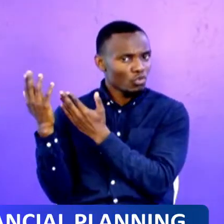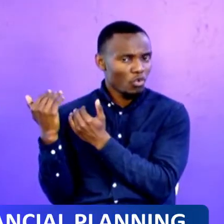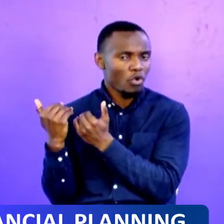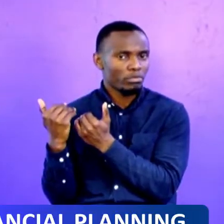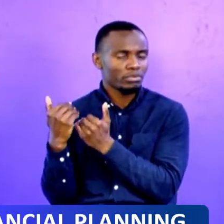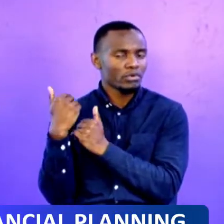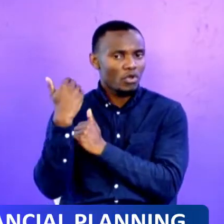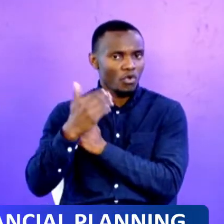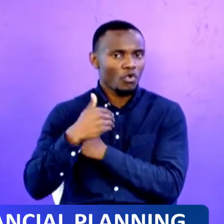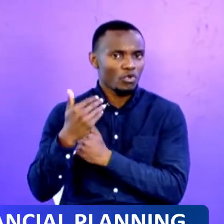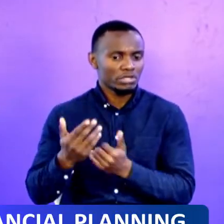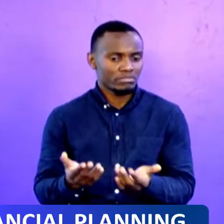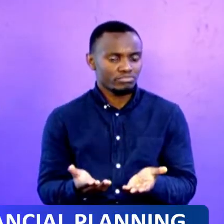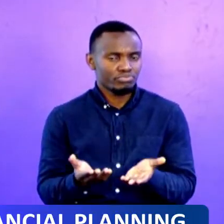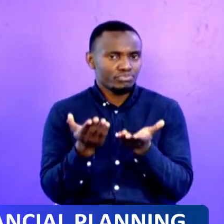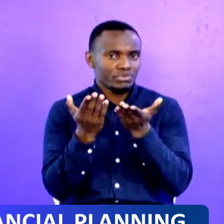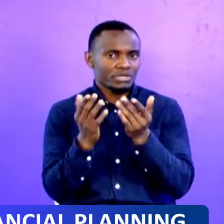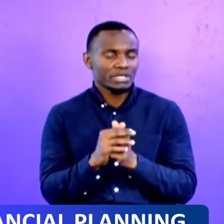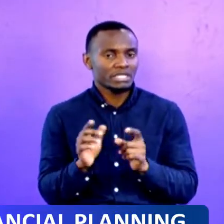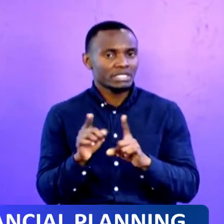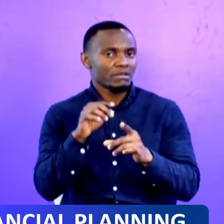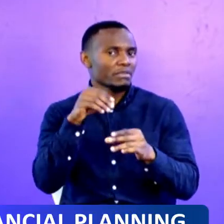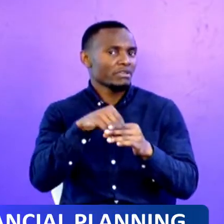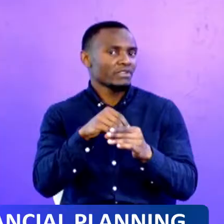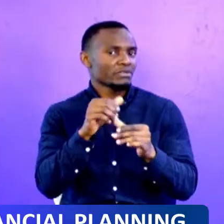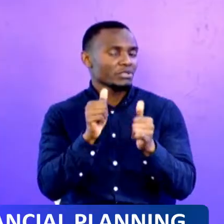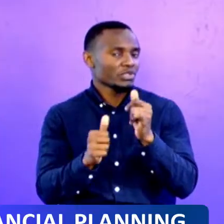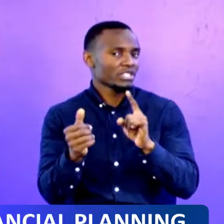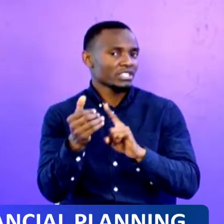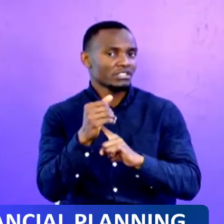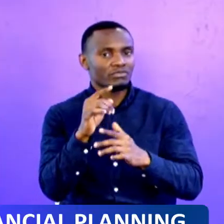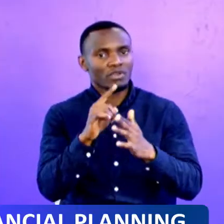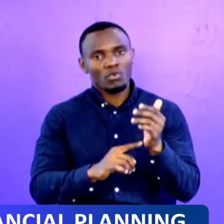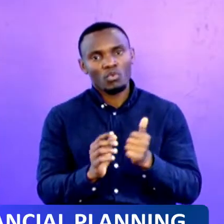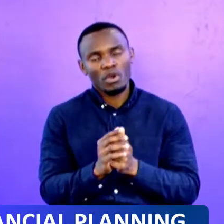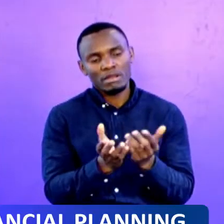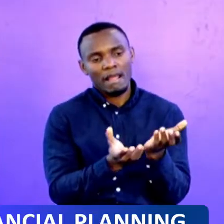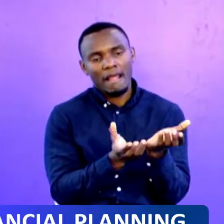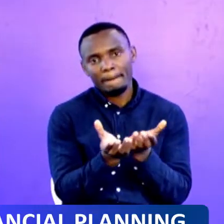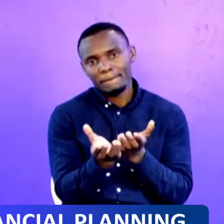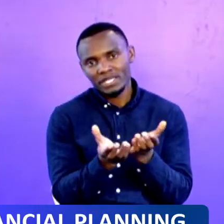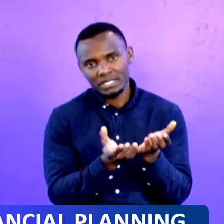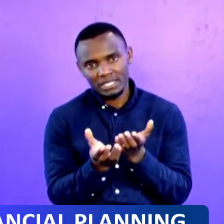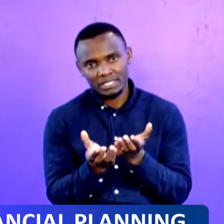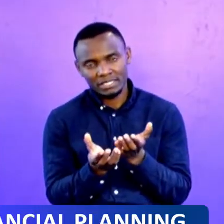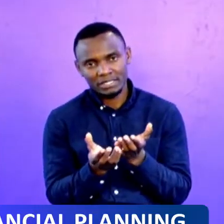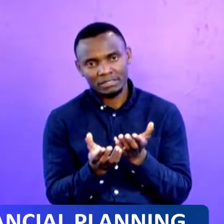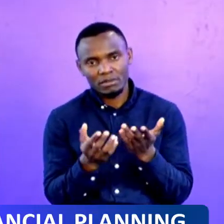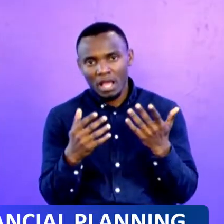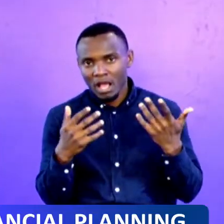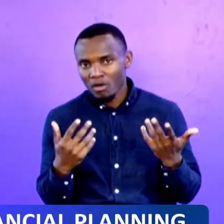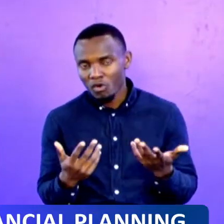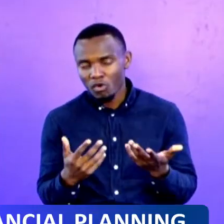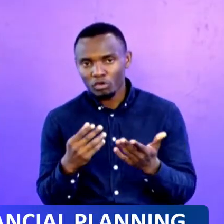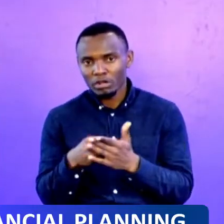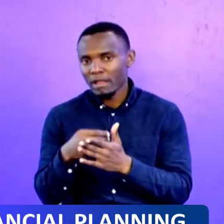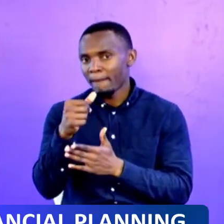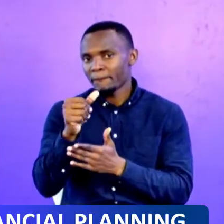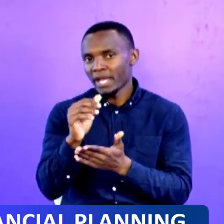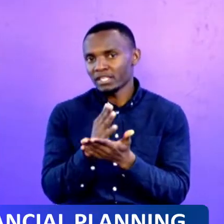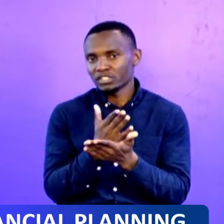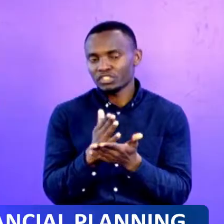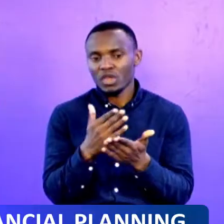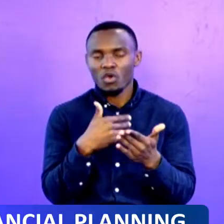go up. And the investments that achieve that are investing in a business by buying shares, whether that business is